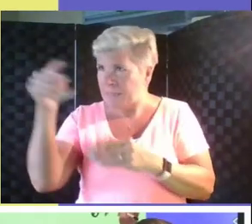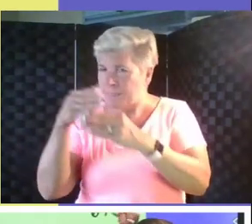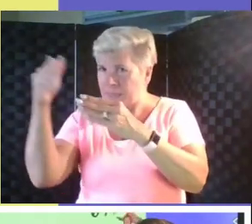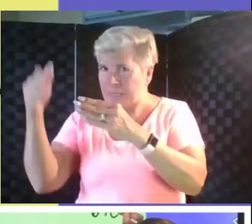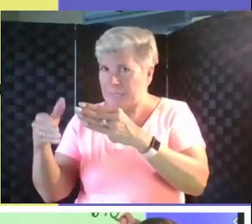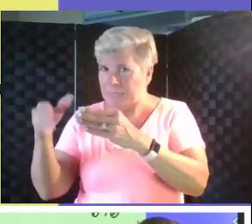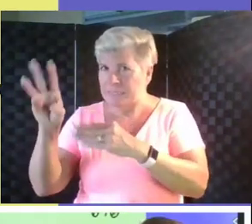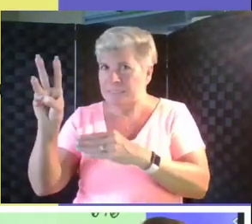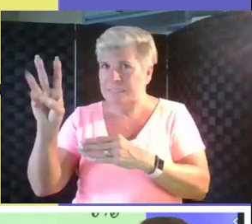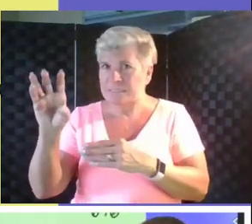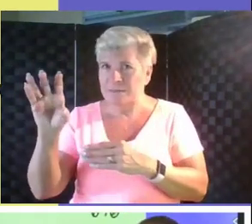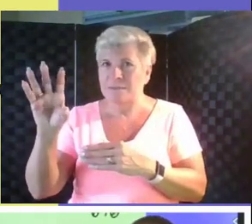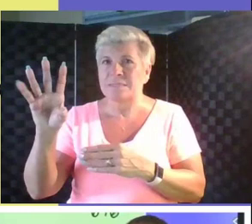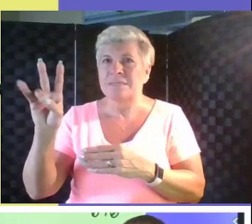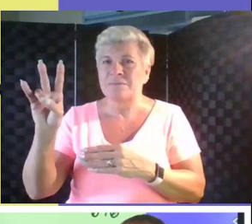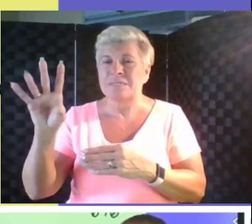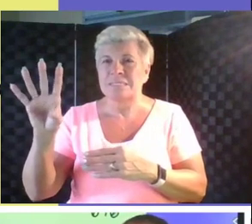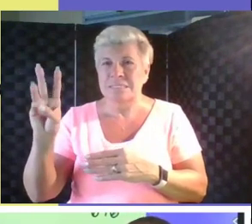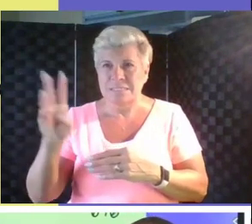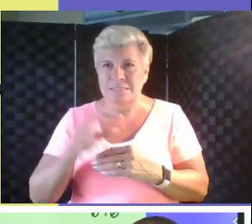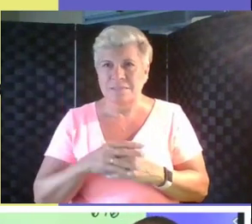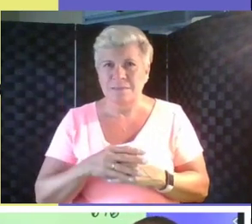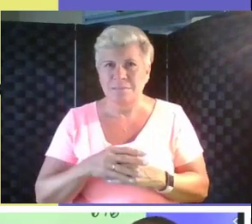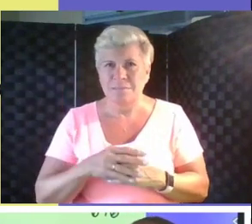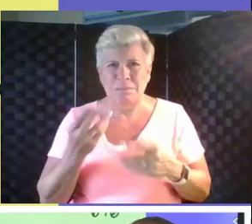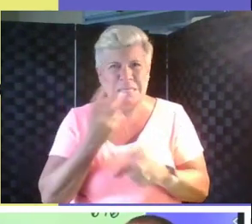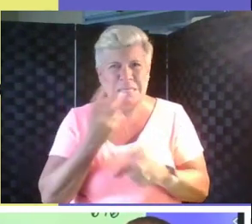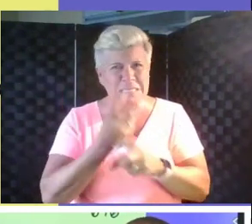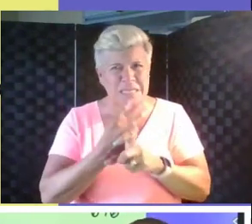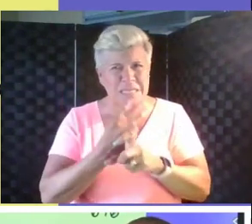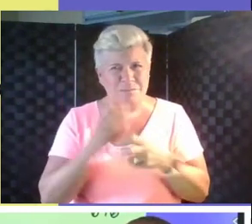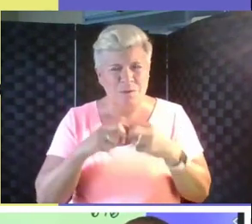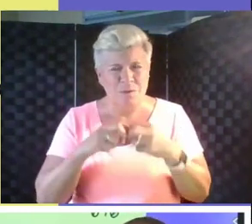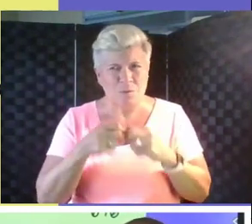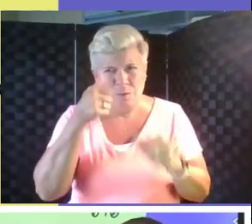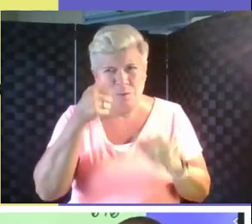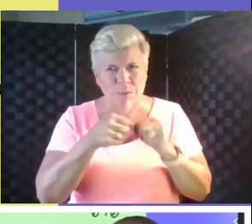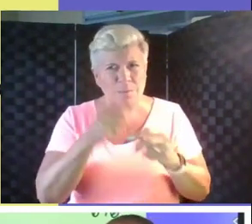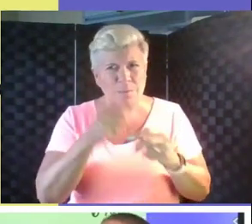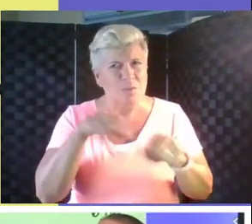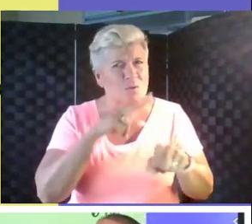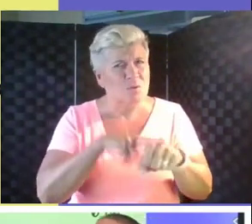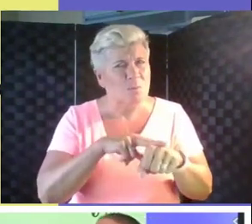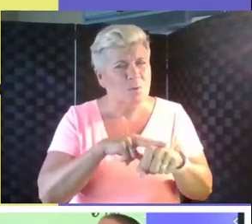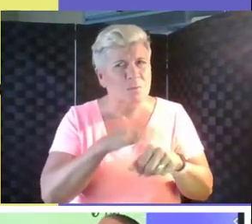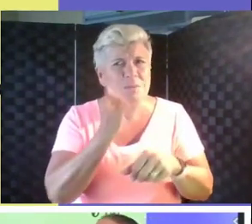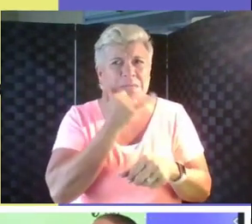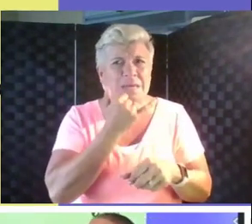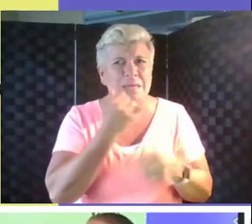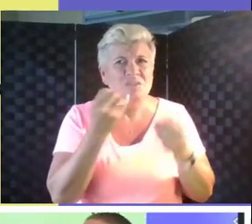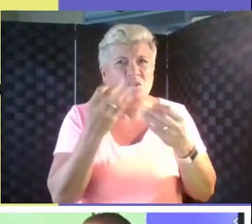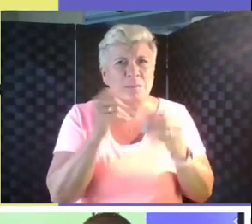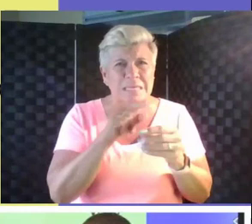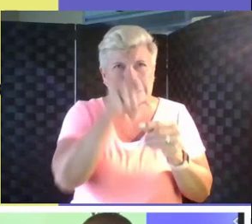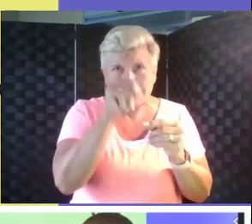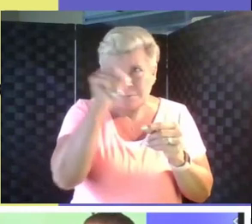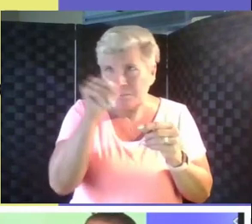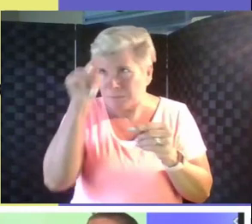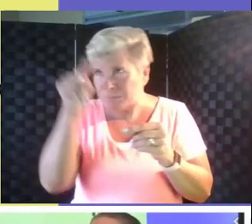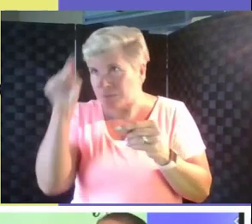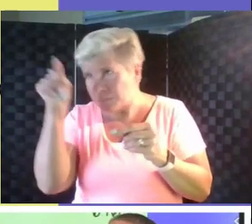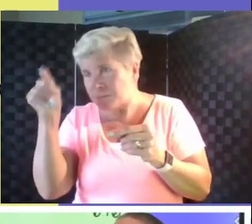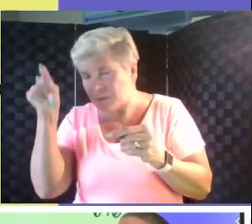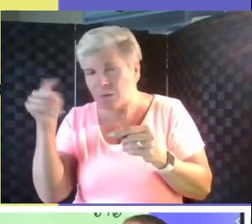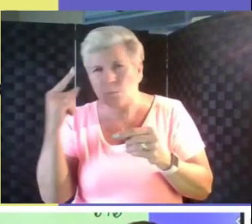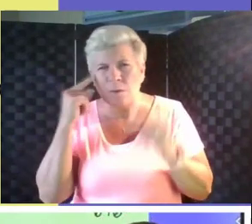end. This seems like it might be a tough problem. Remember, the common mistake we can make is to make too many little jumps.